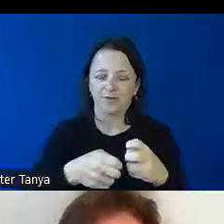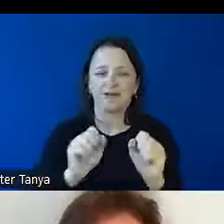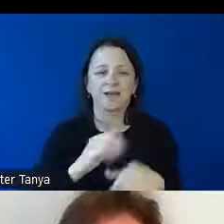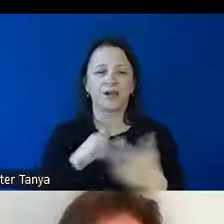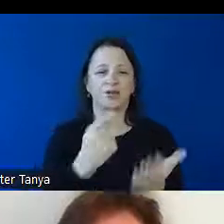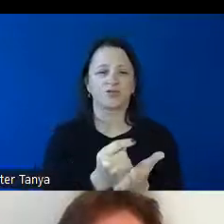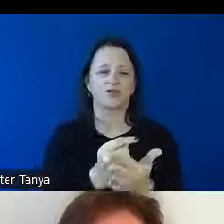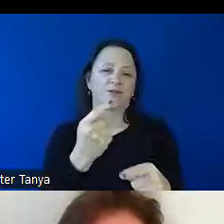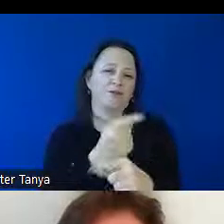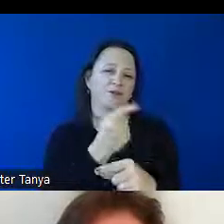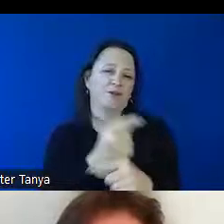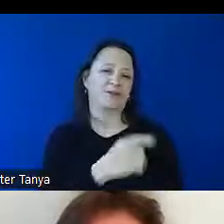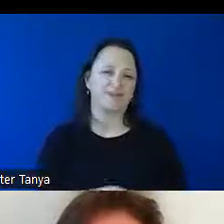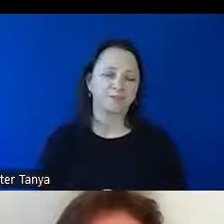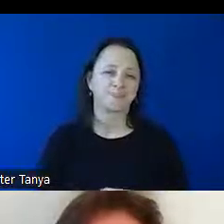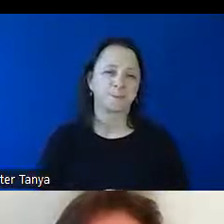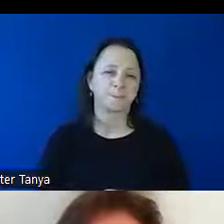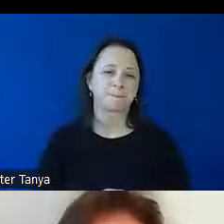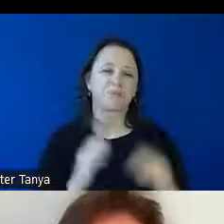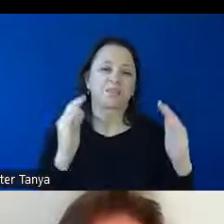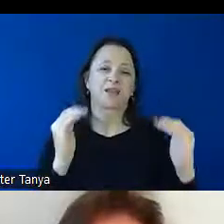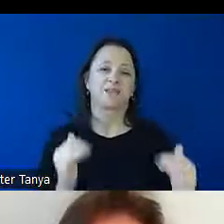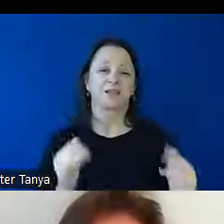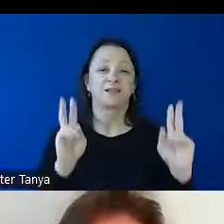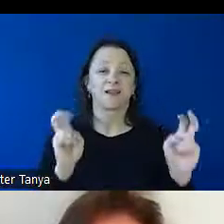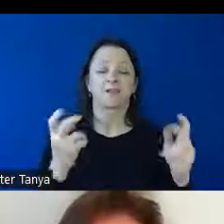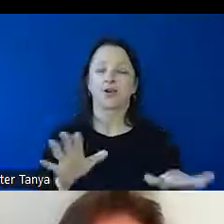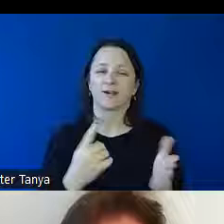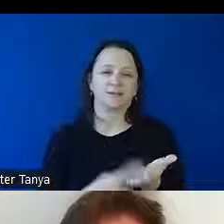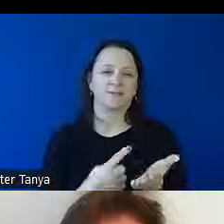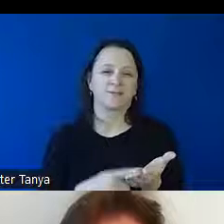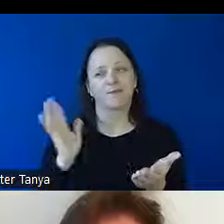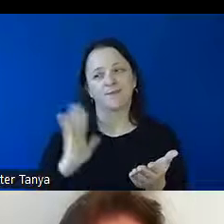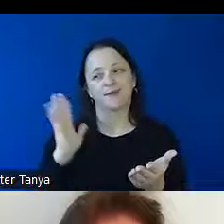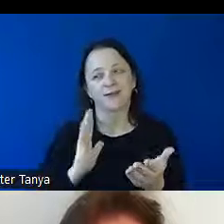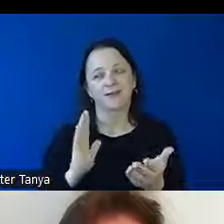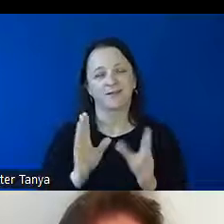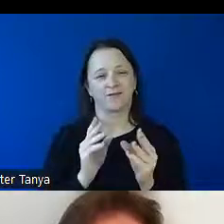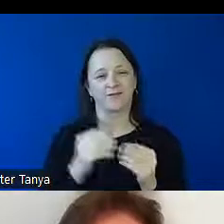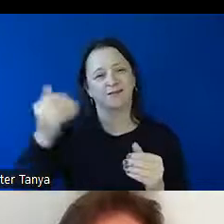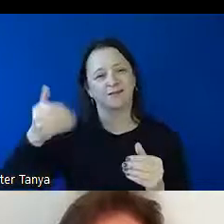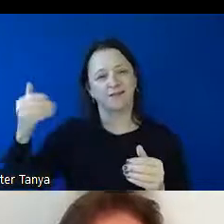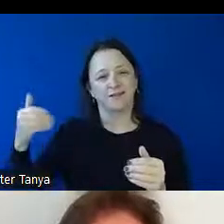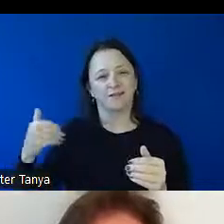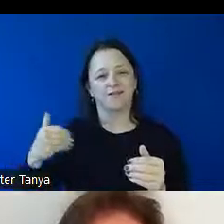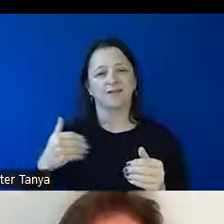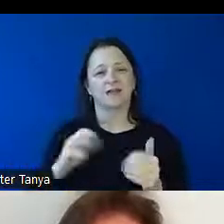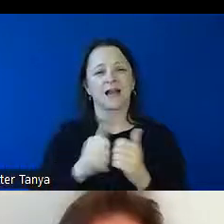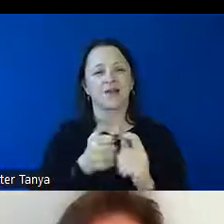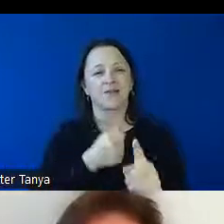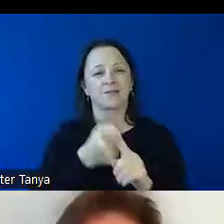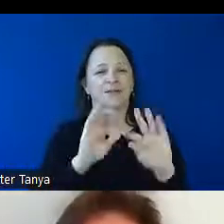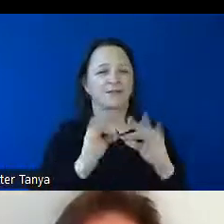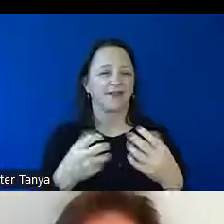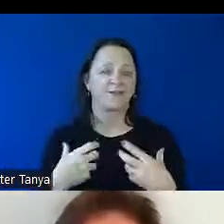treated appropriately. And then a topic that's been talked about in past Skirboll conference is the impact on the family